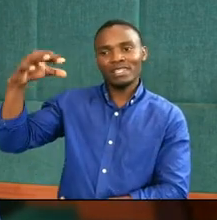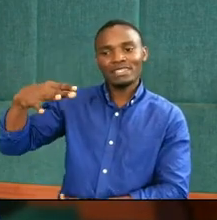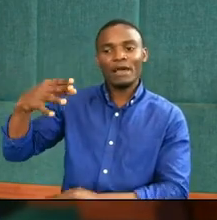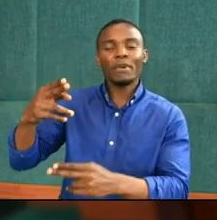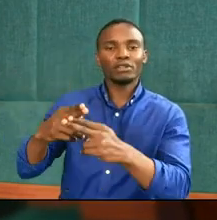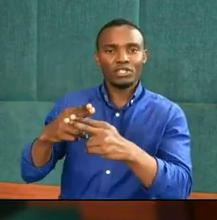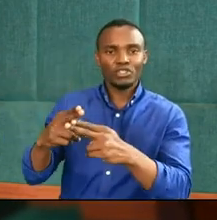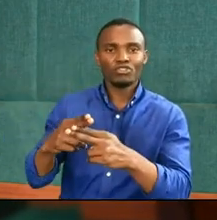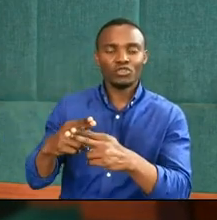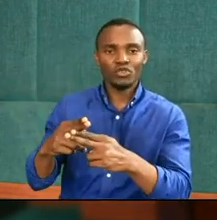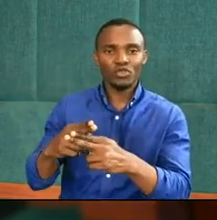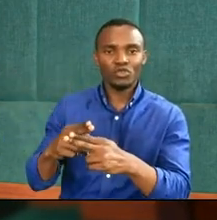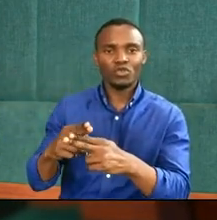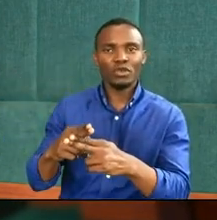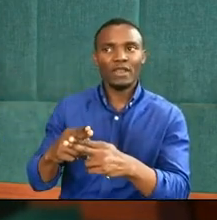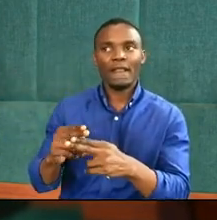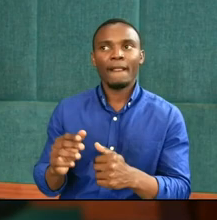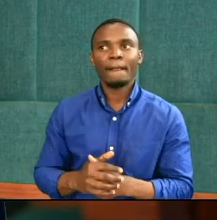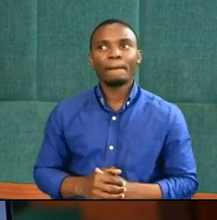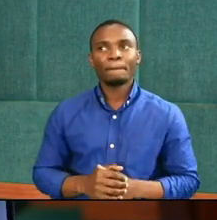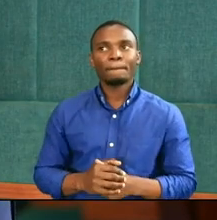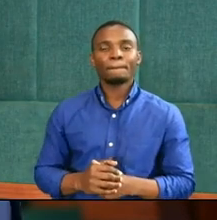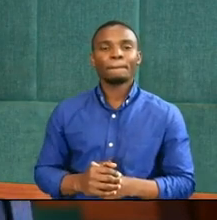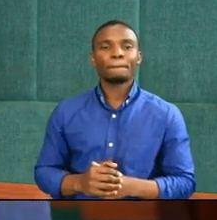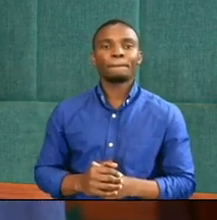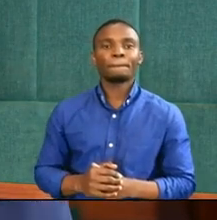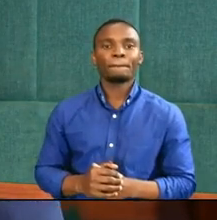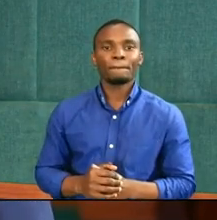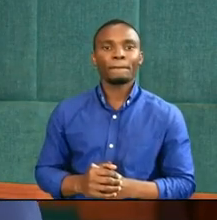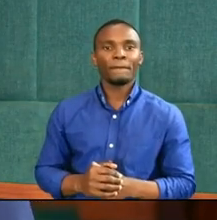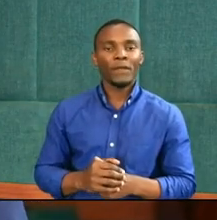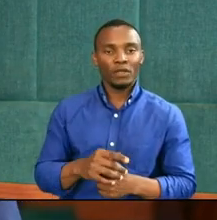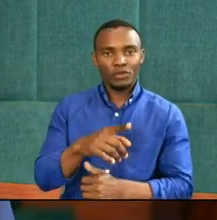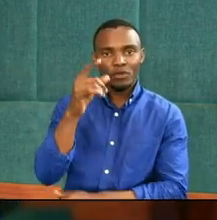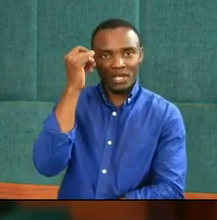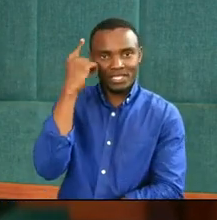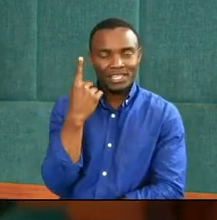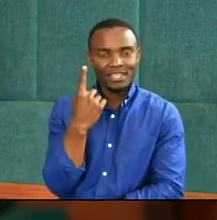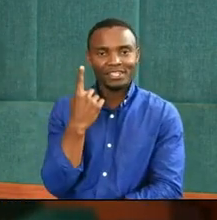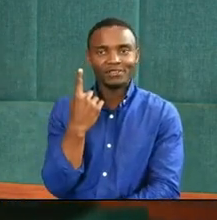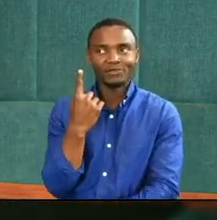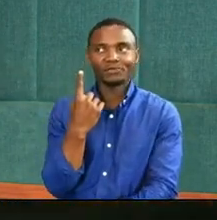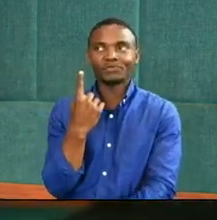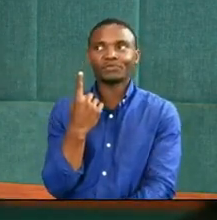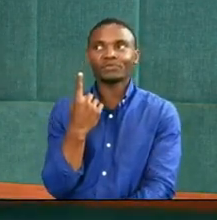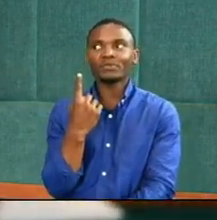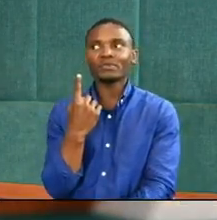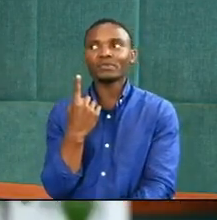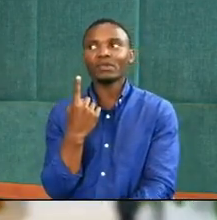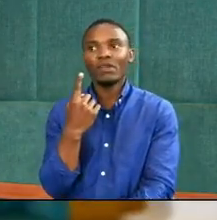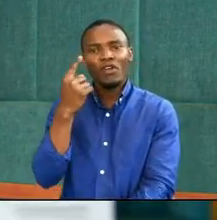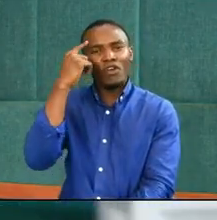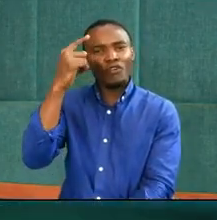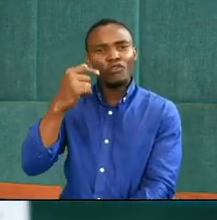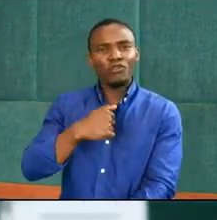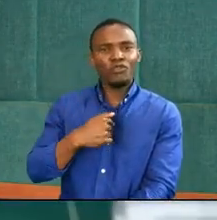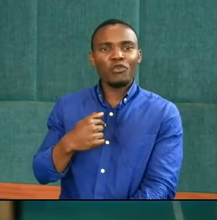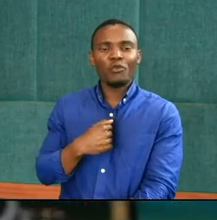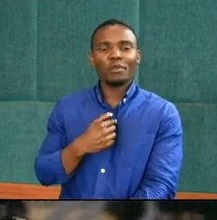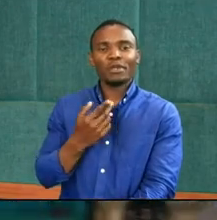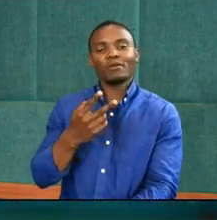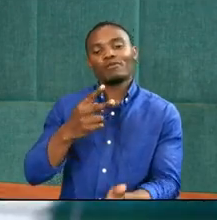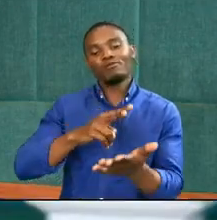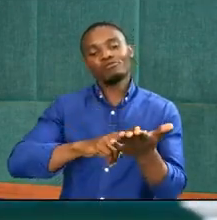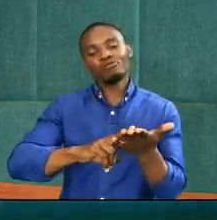Summer is just around the corner. Summer is next door. Is the church with me? No, for me, on the text,